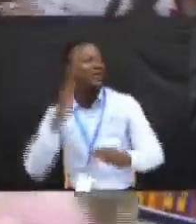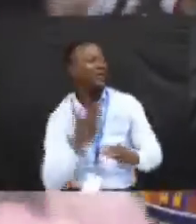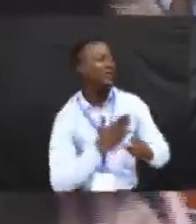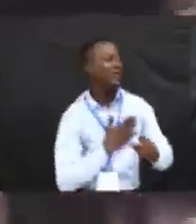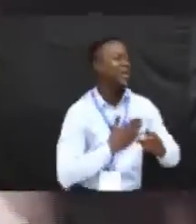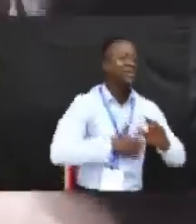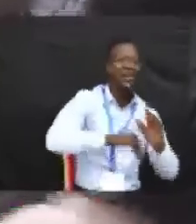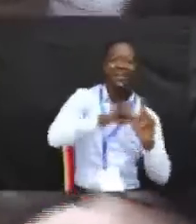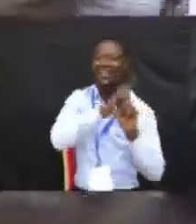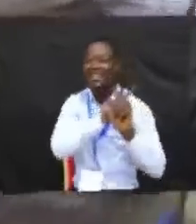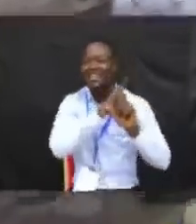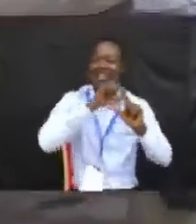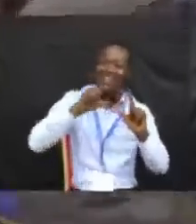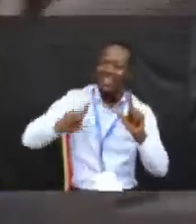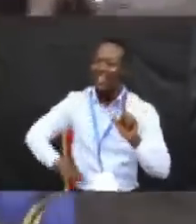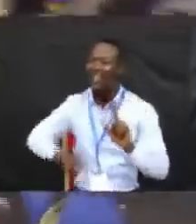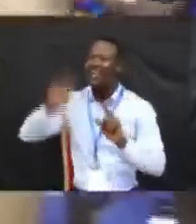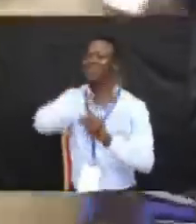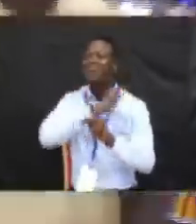Oh,